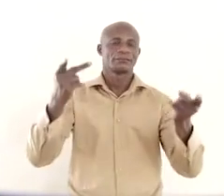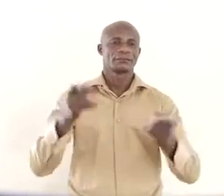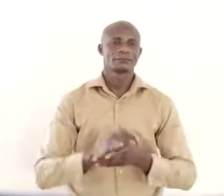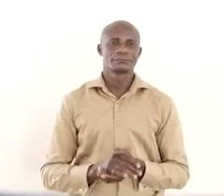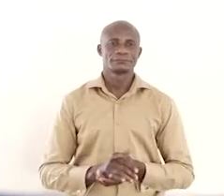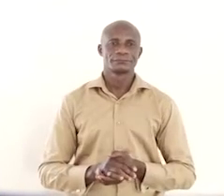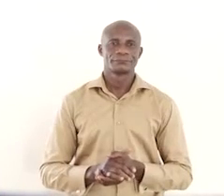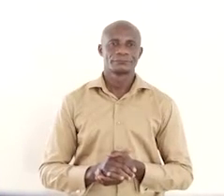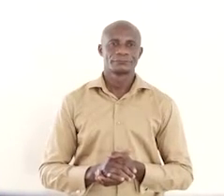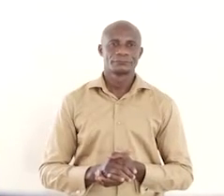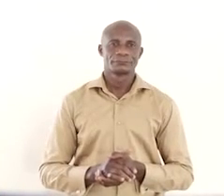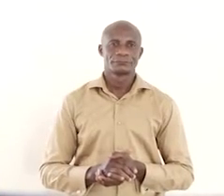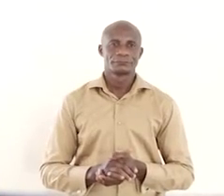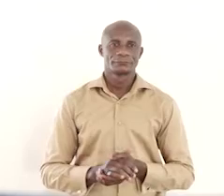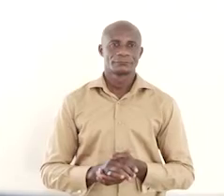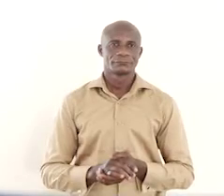announce